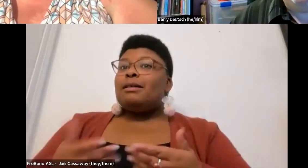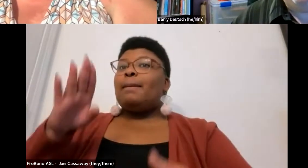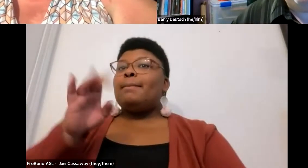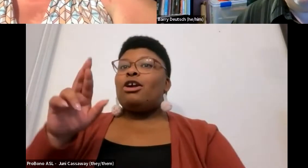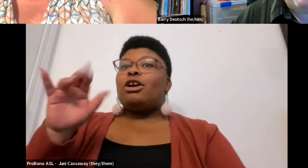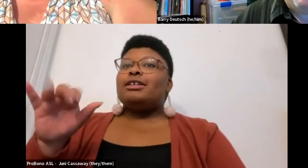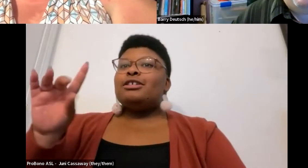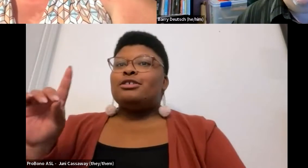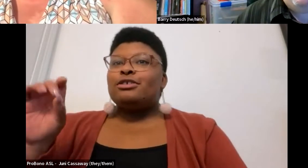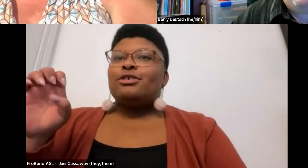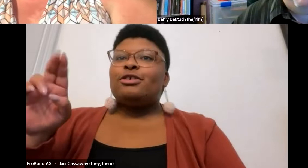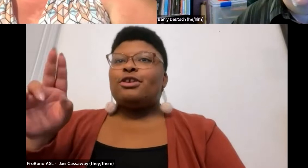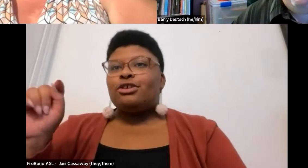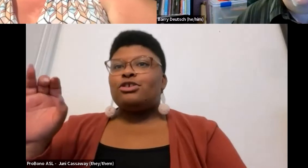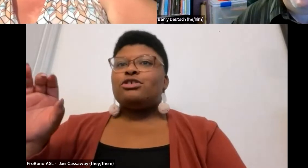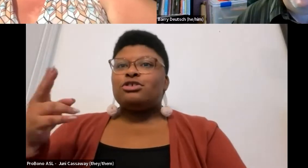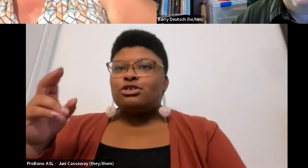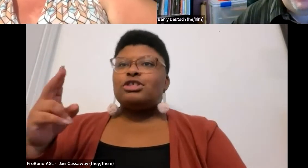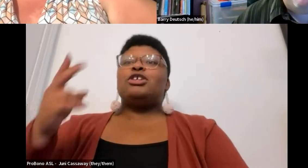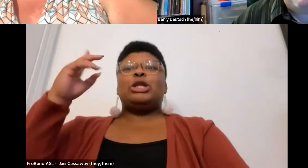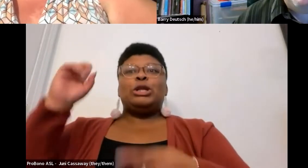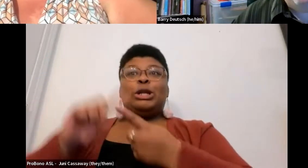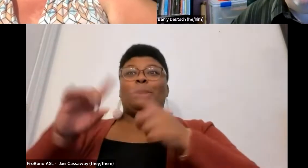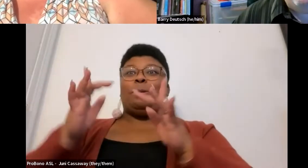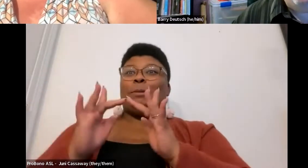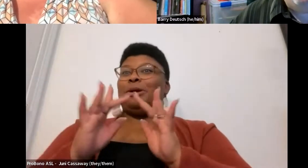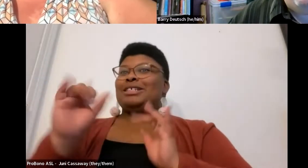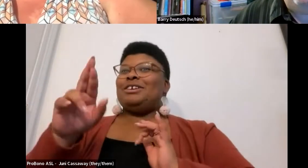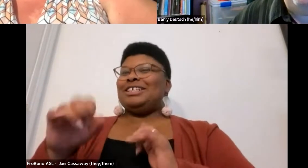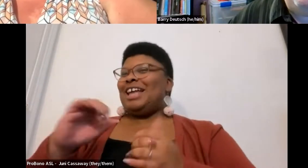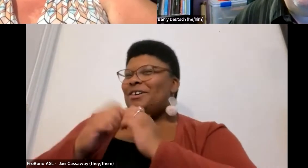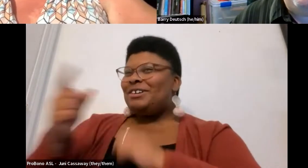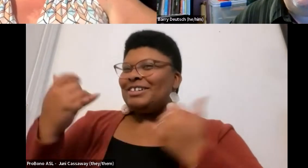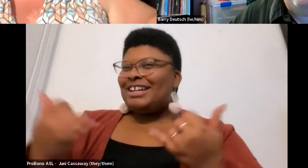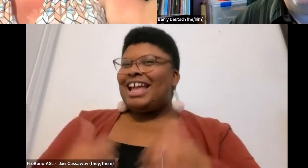you today? Hi, thank you for having me here. I'm very well.